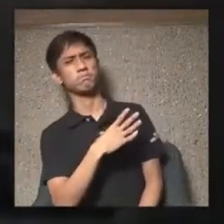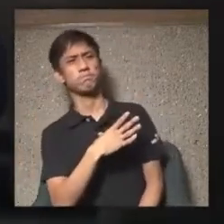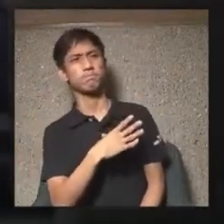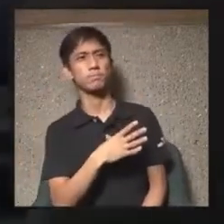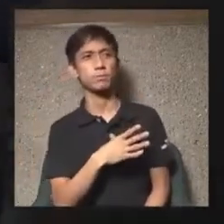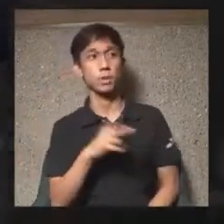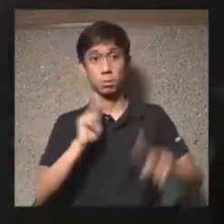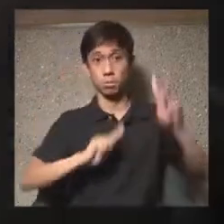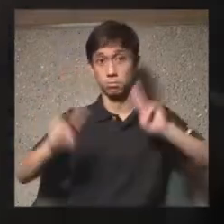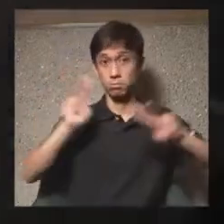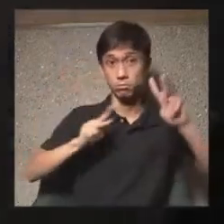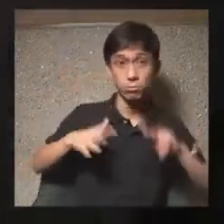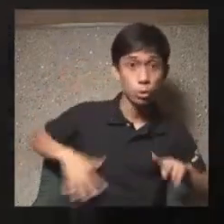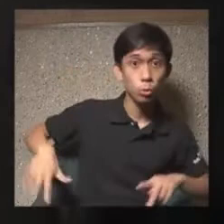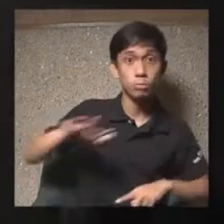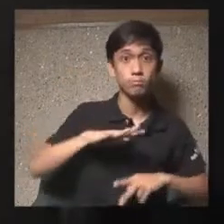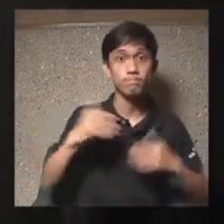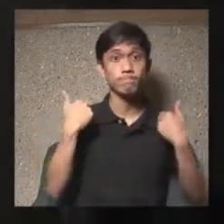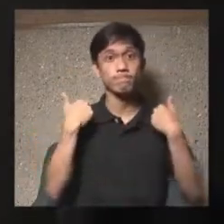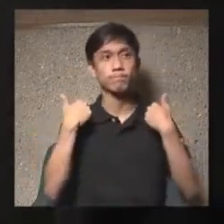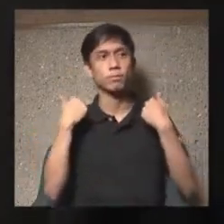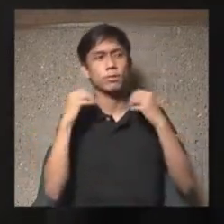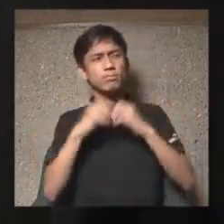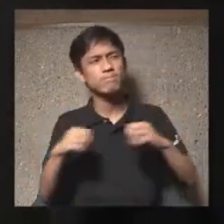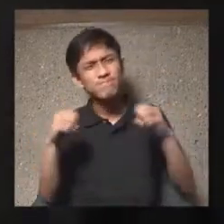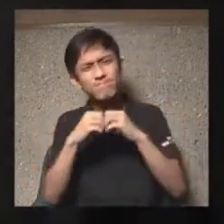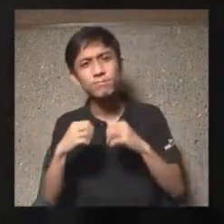more. Ako dapat lugi.